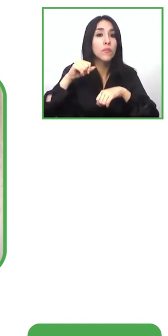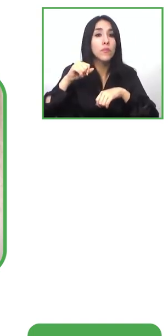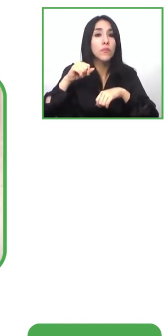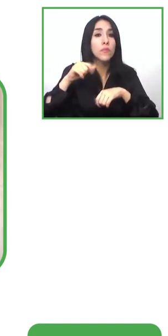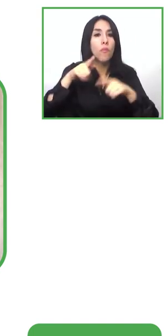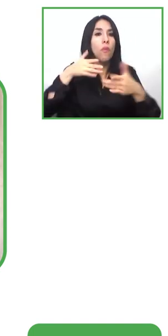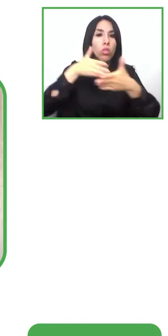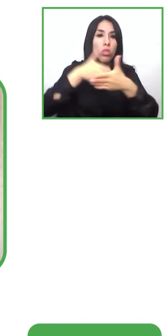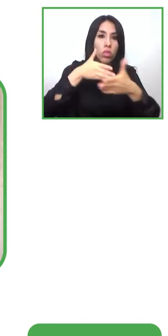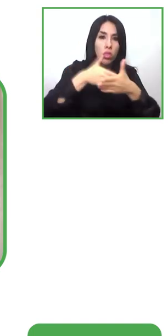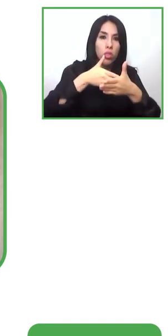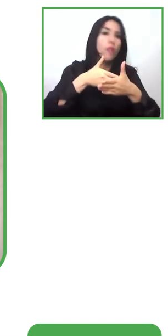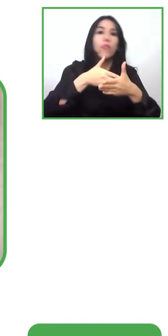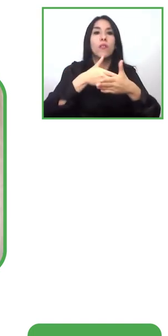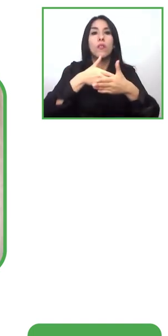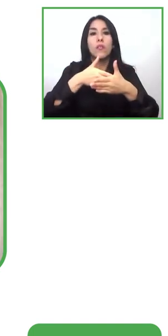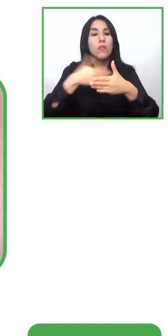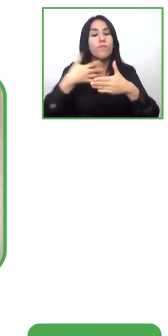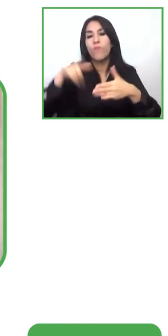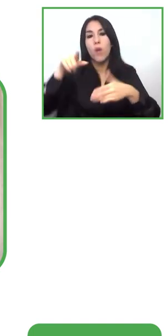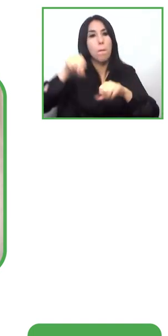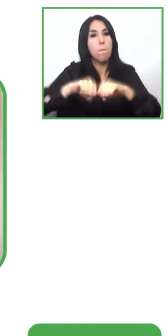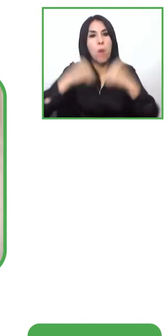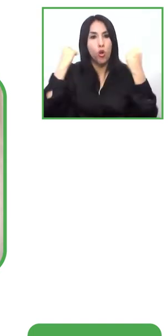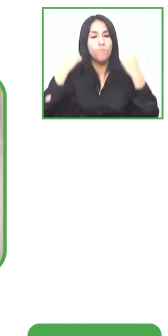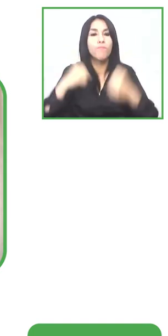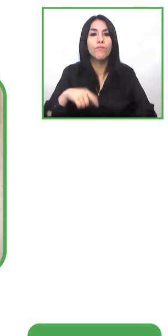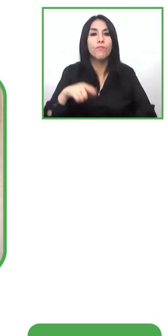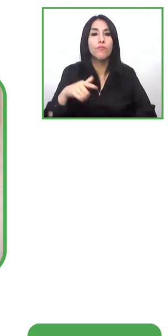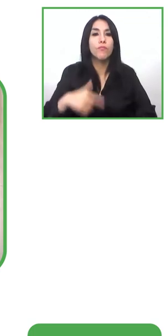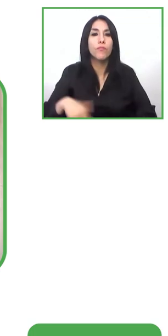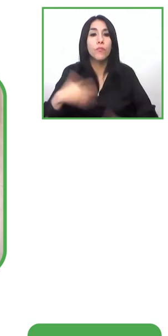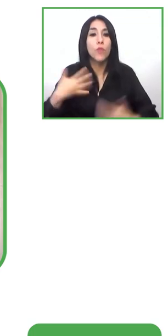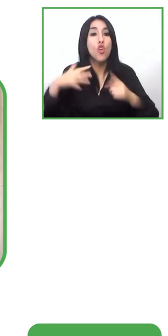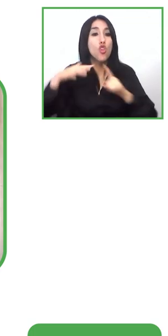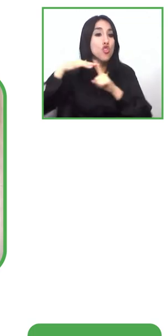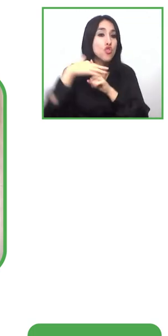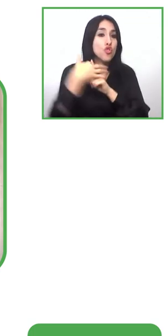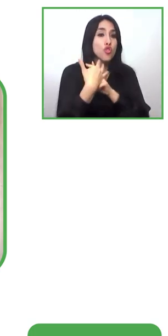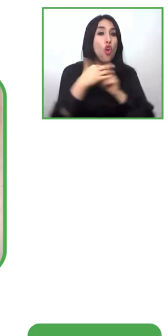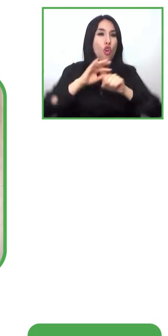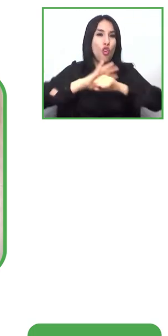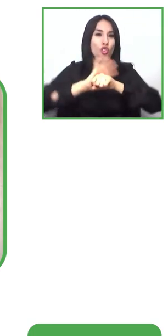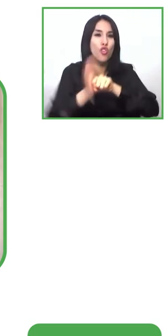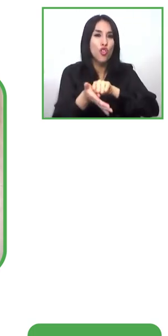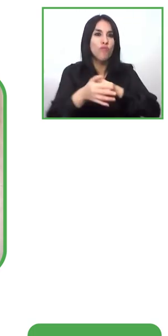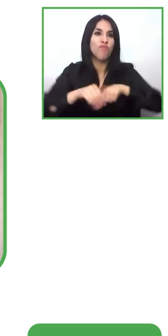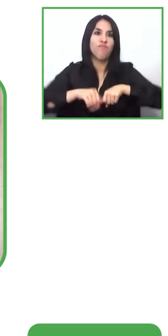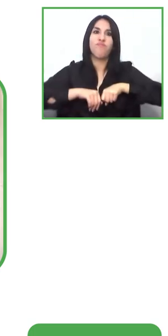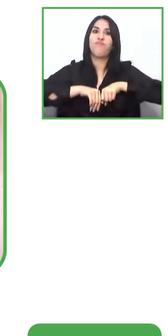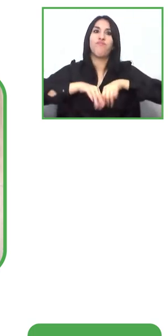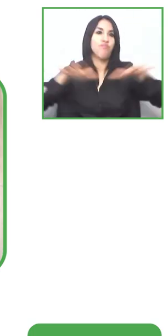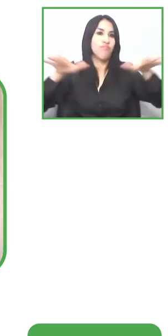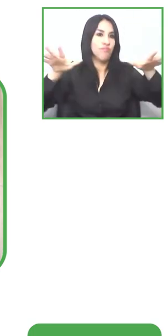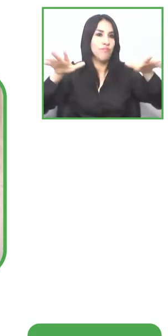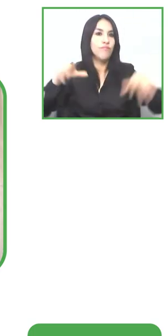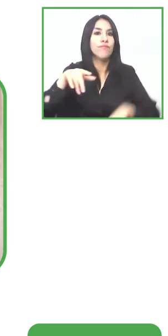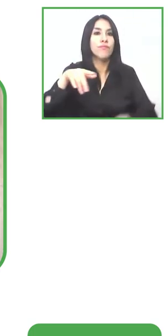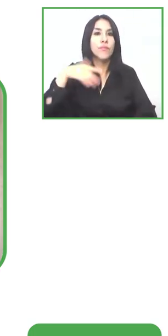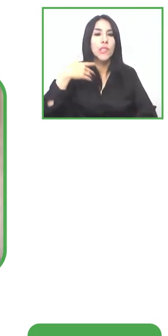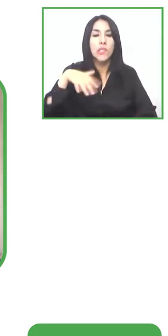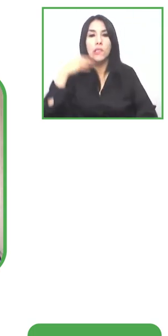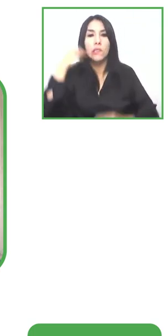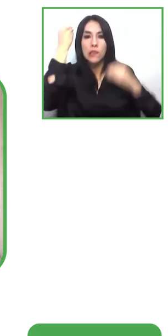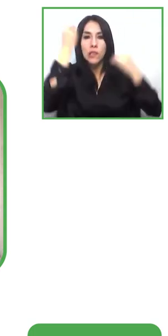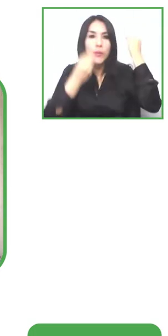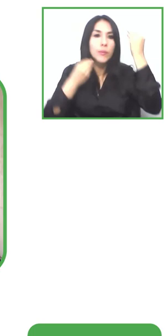recognize that there are different kinds of disabilities, and above all, that women are there, women with disabilities, and